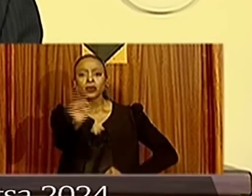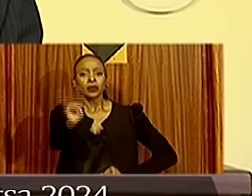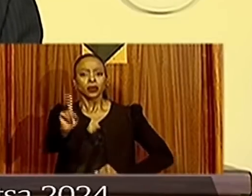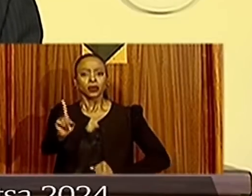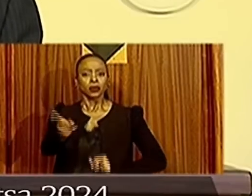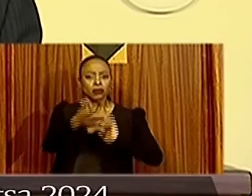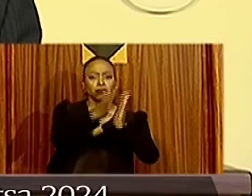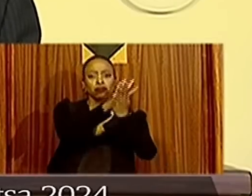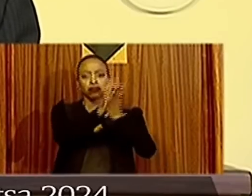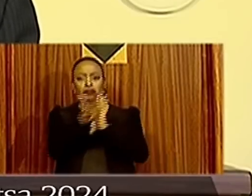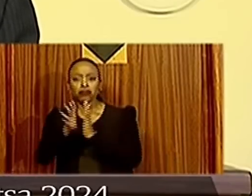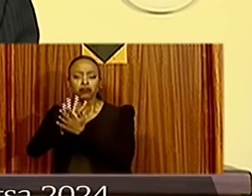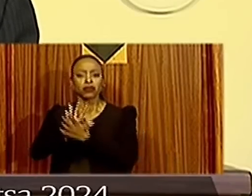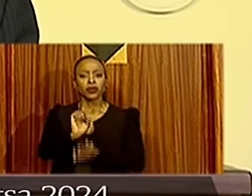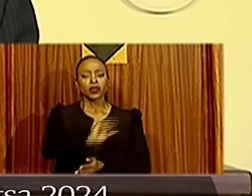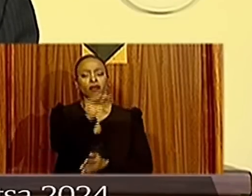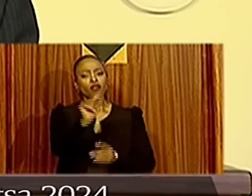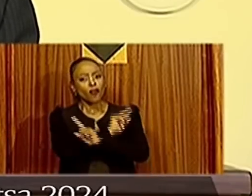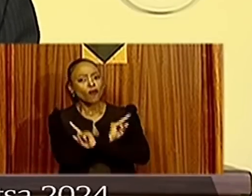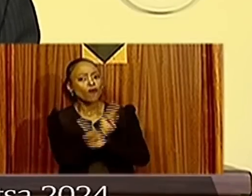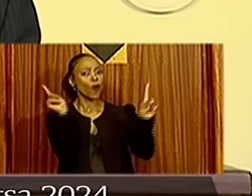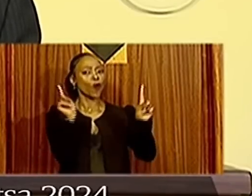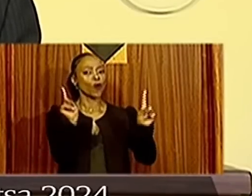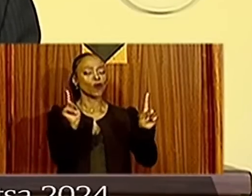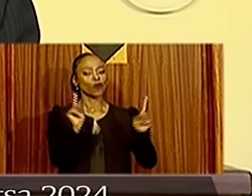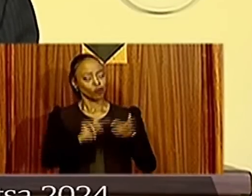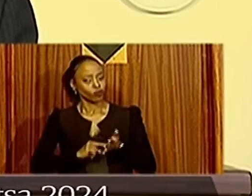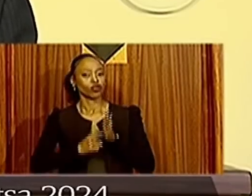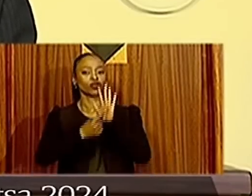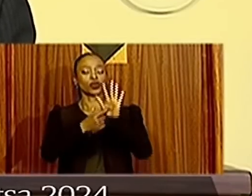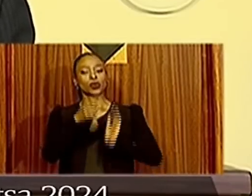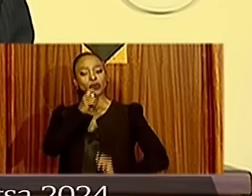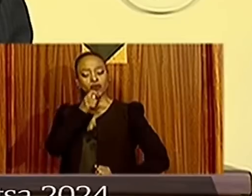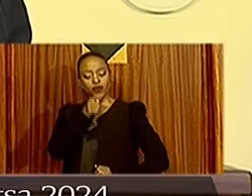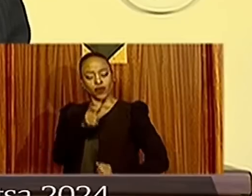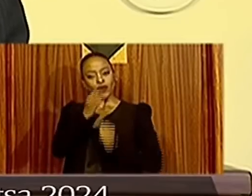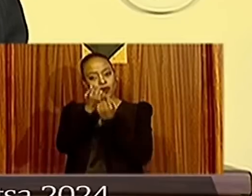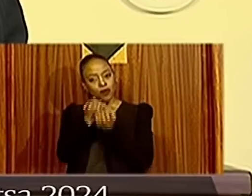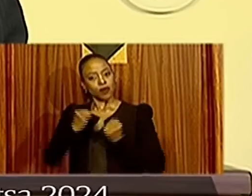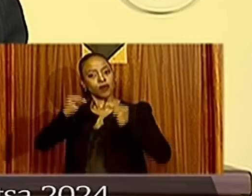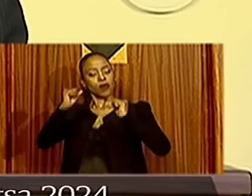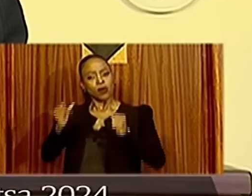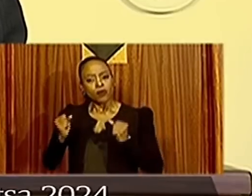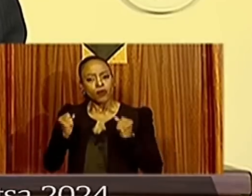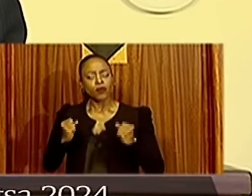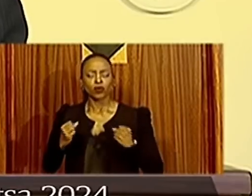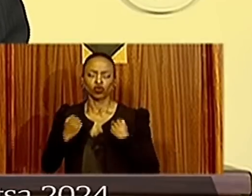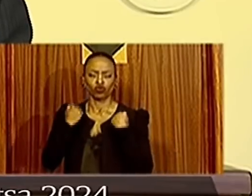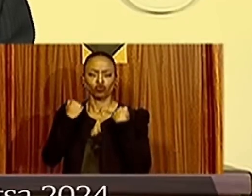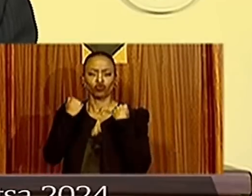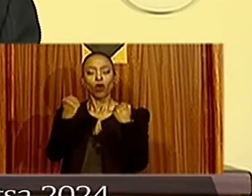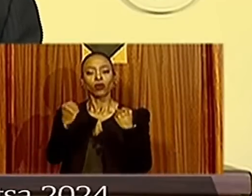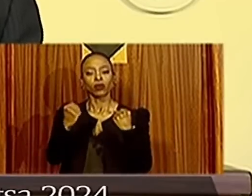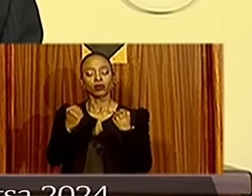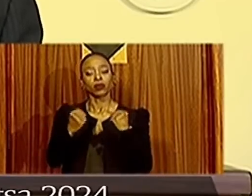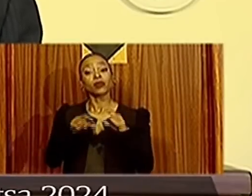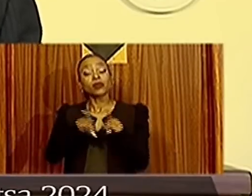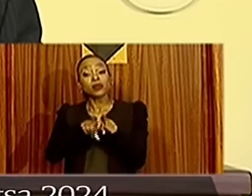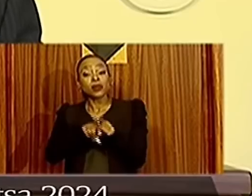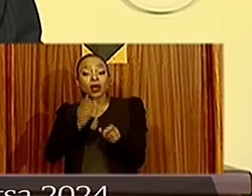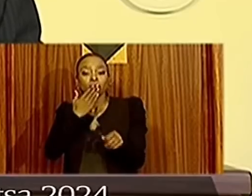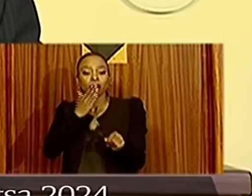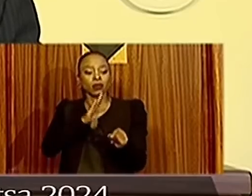incite an insurrection. We proved that our democracy remains strong and our commitment